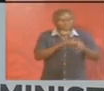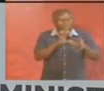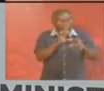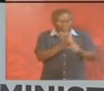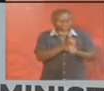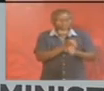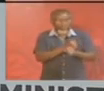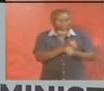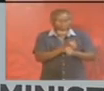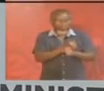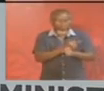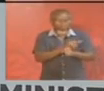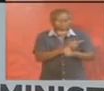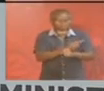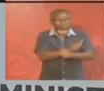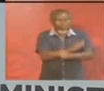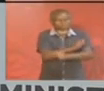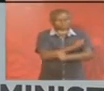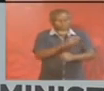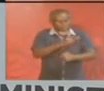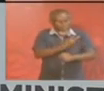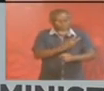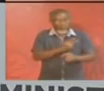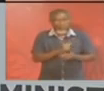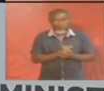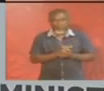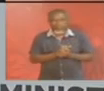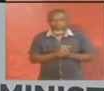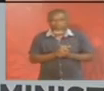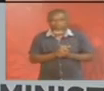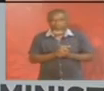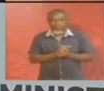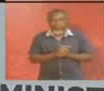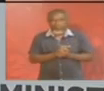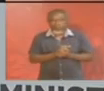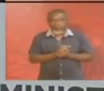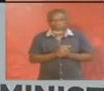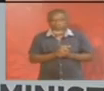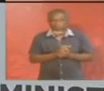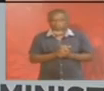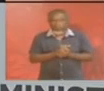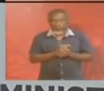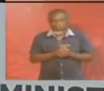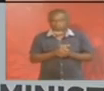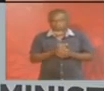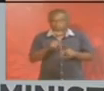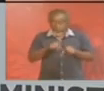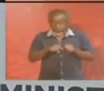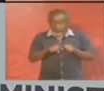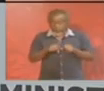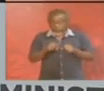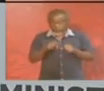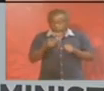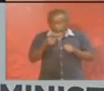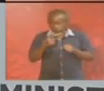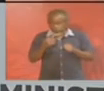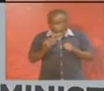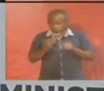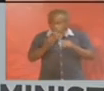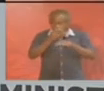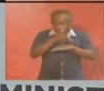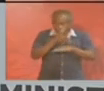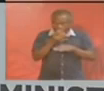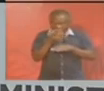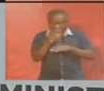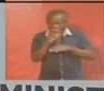giving 12 weeks because we can get the full 12 weeks up to, as you said, the 18th. But once we cross that date, we'll have to go anywhere between 8 and 12